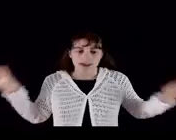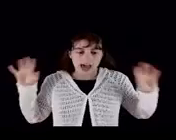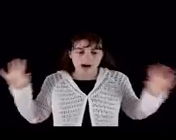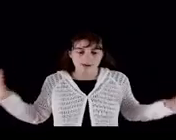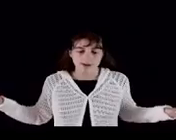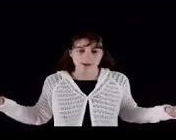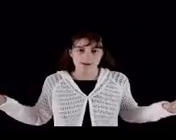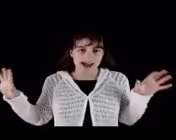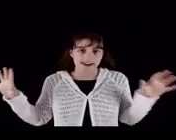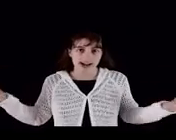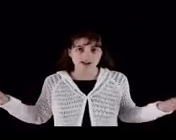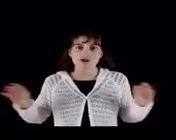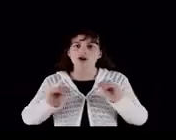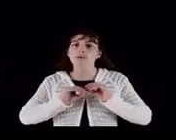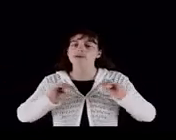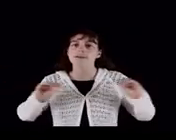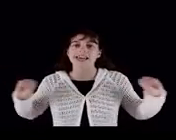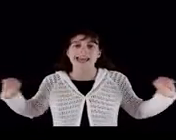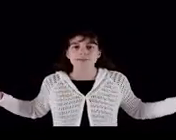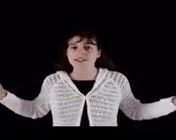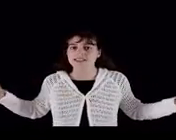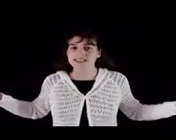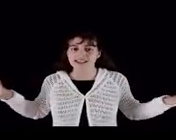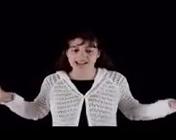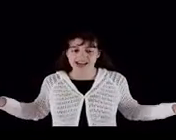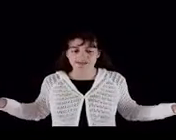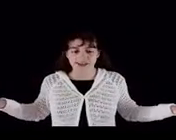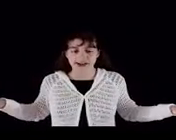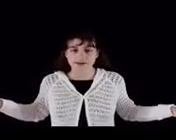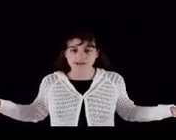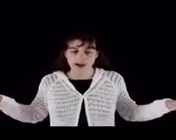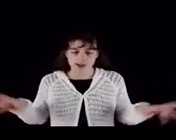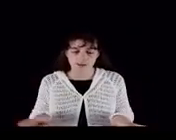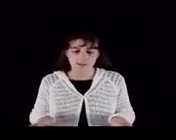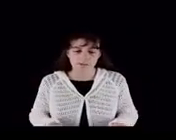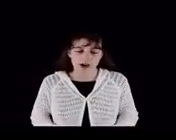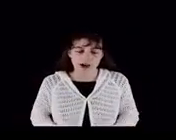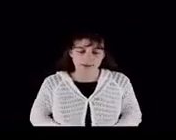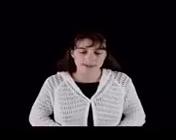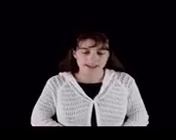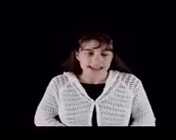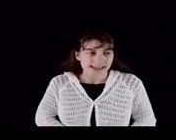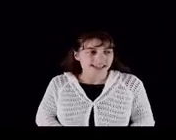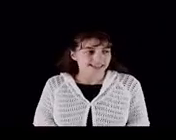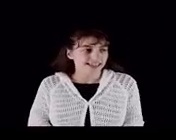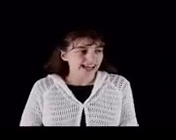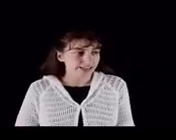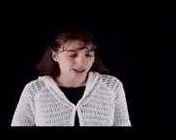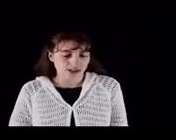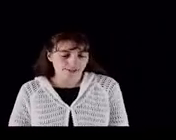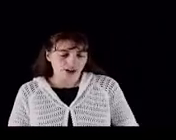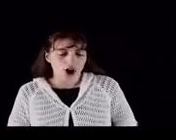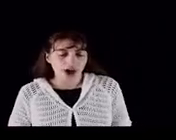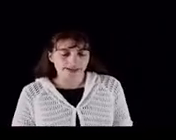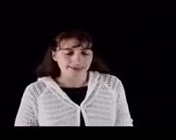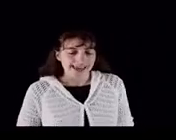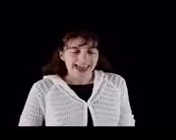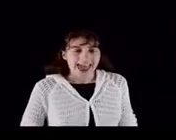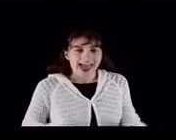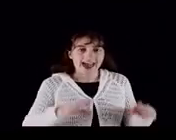the household at night. Nobody will be able to see the light of their house, so it will be bombed. This next picture is of a